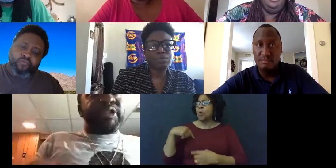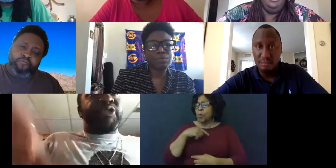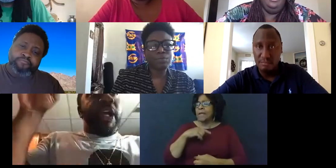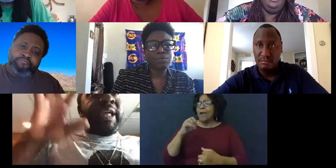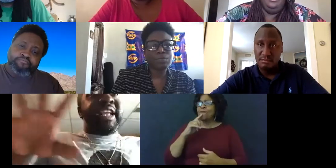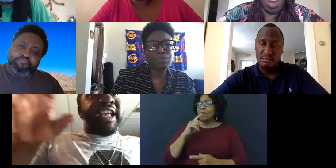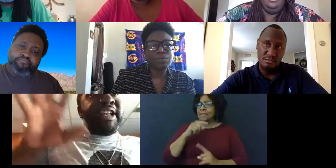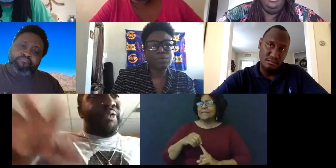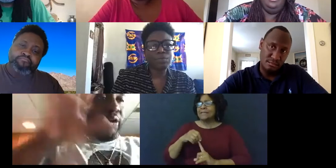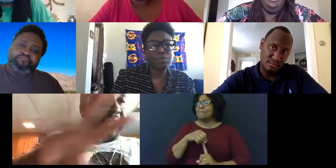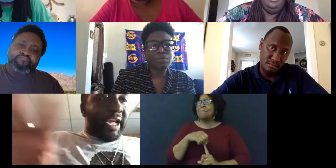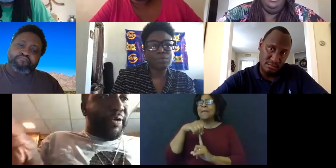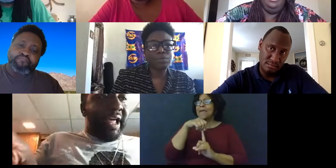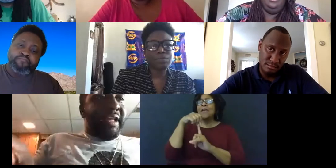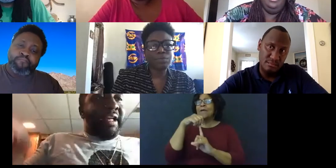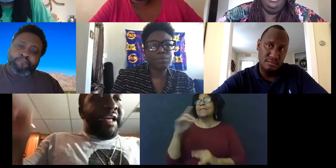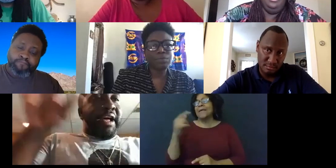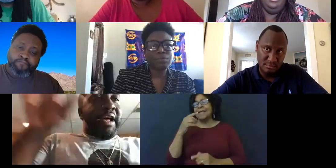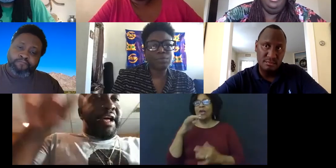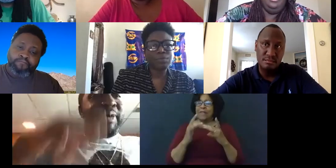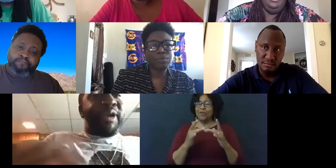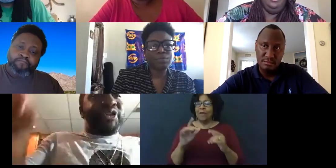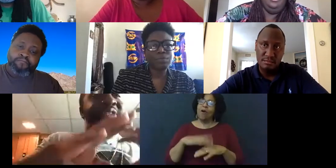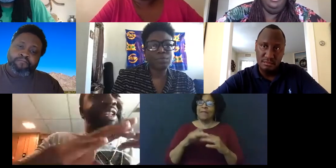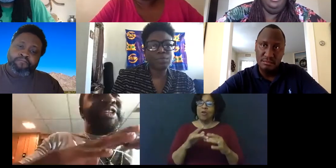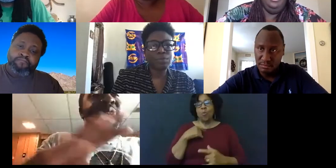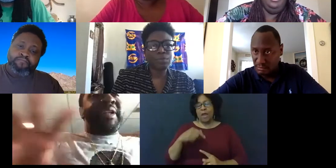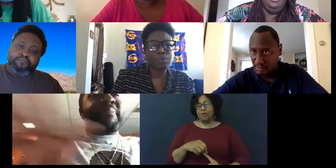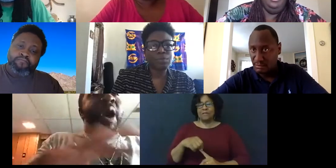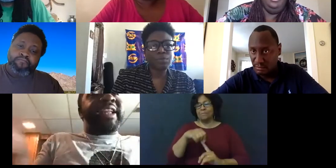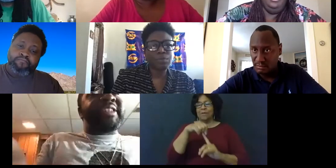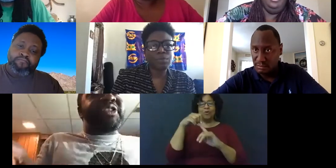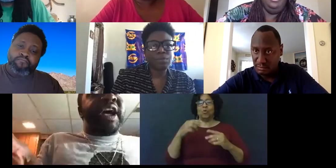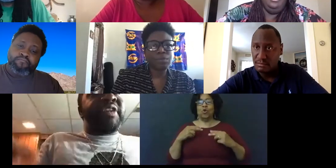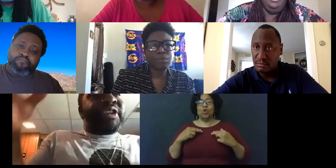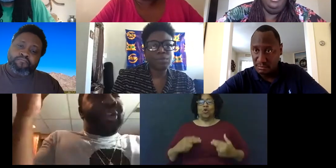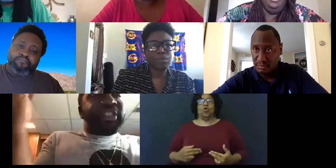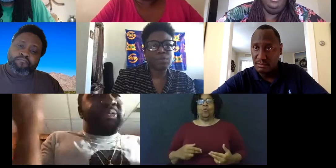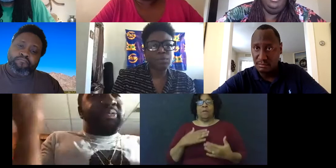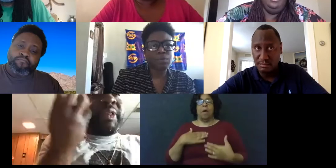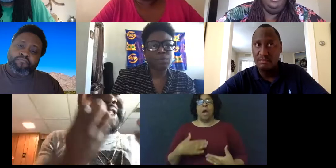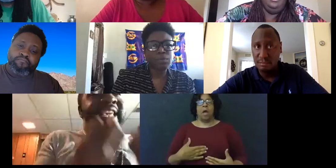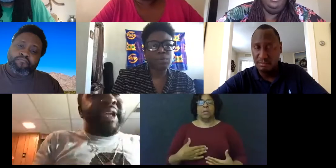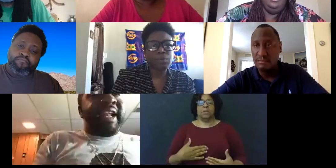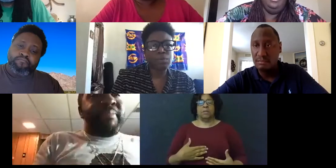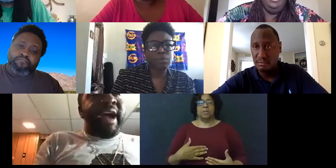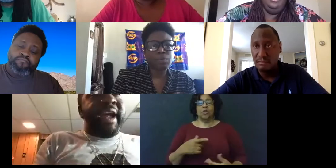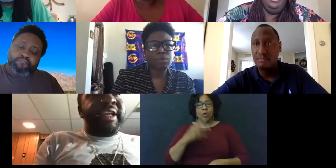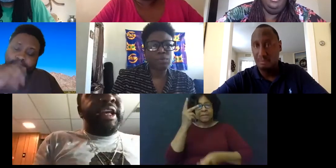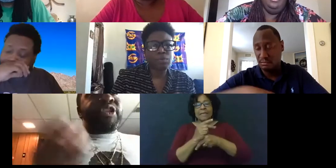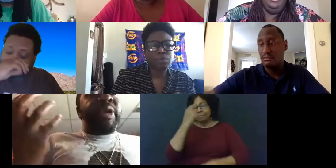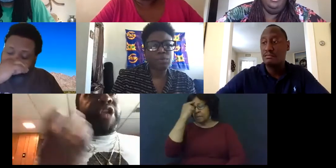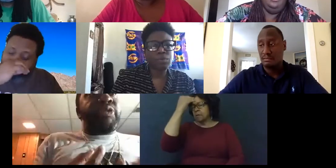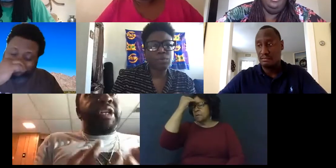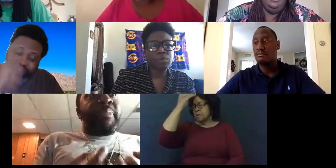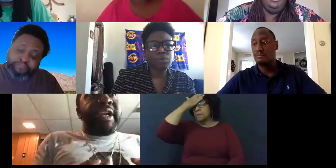we're spirits, as they say on the internet, we're spirits using human bodies and stuff. So let's keep that in mind.